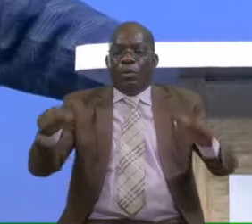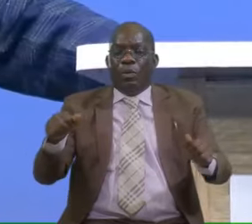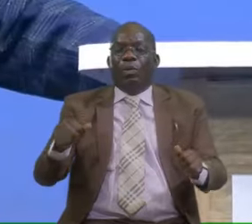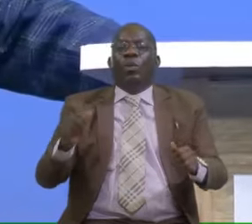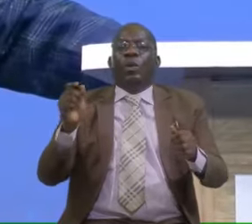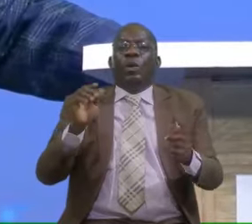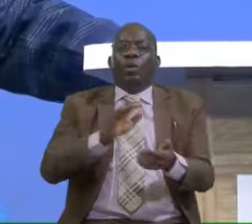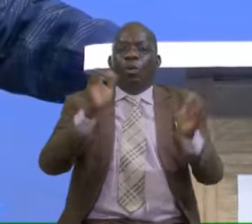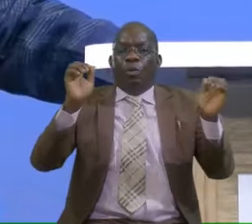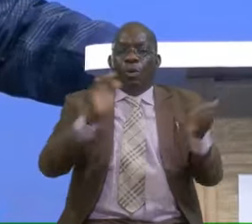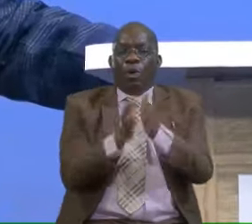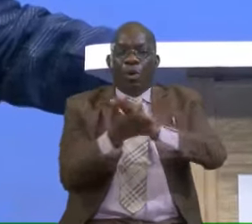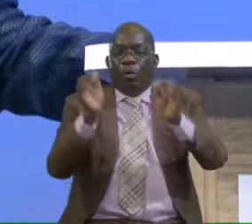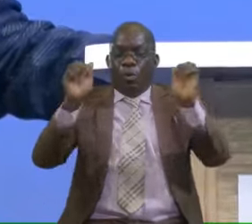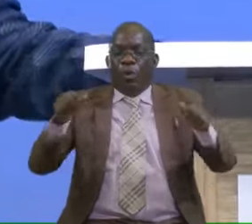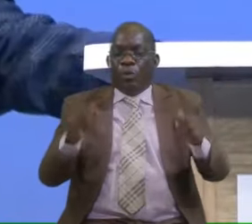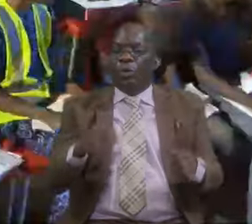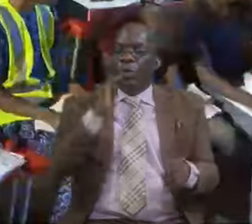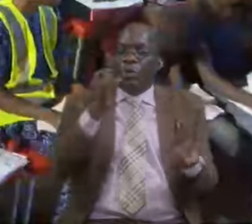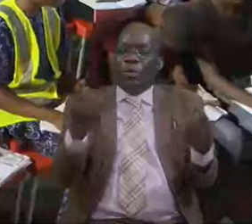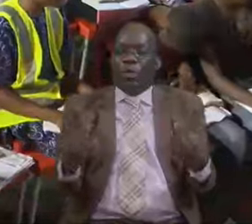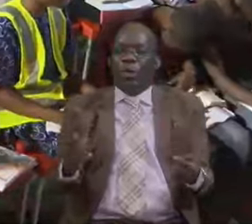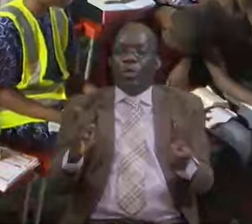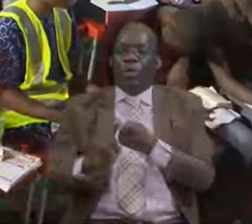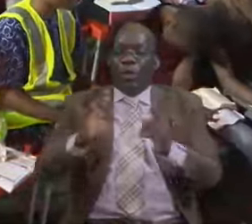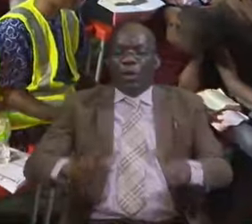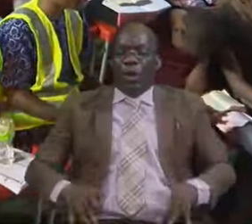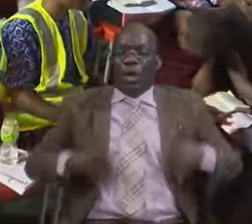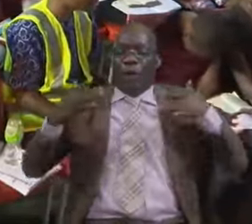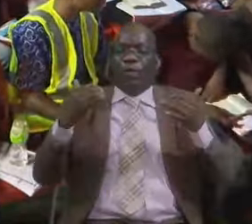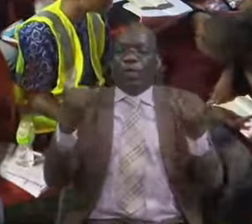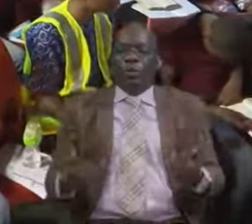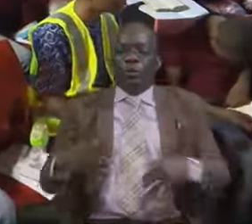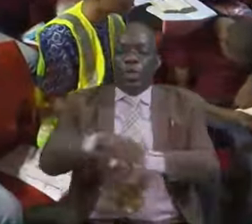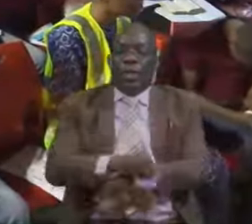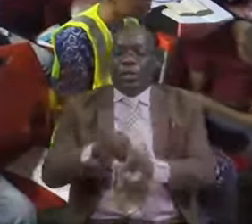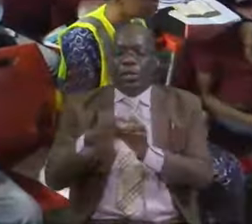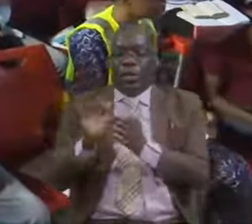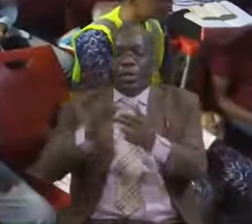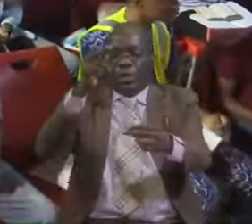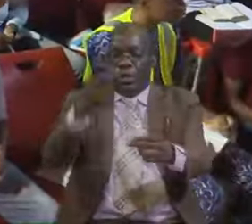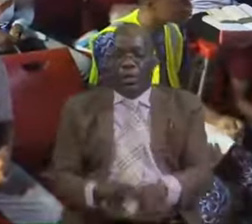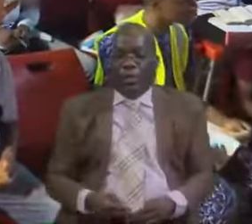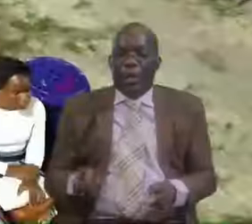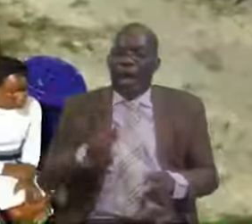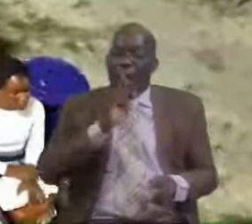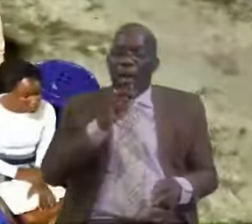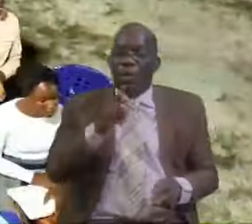possible is coming in your life tonight in Jesus' name. Are you ready for